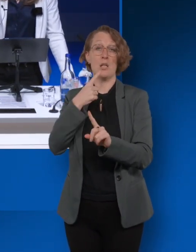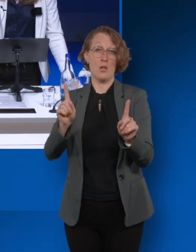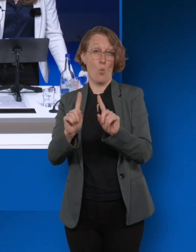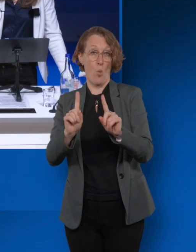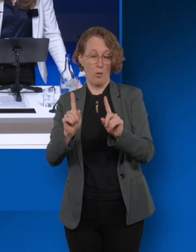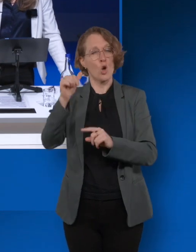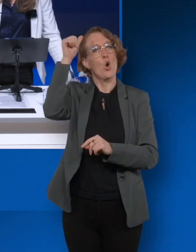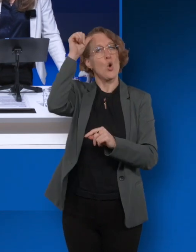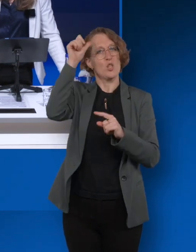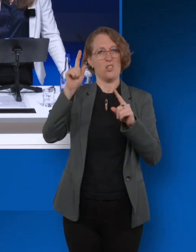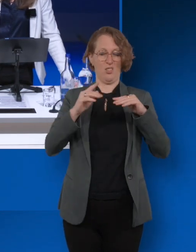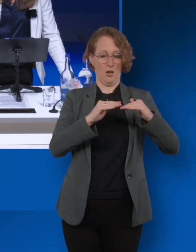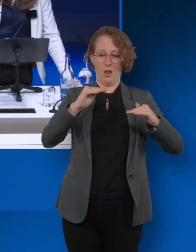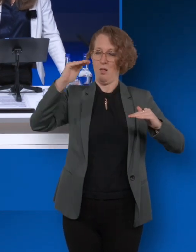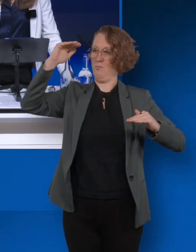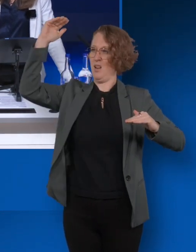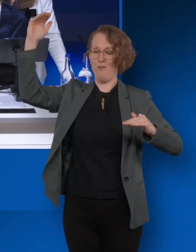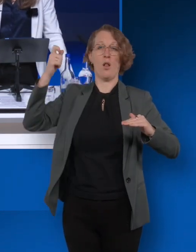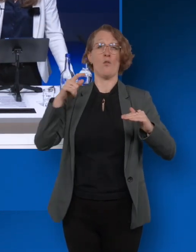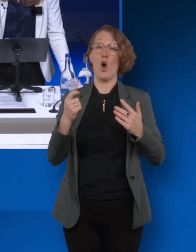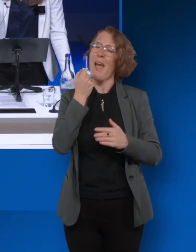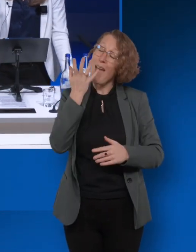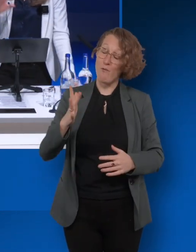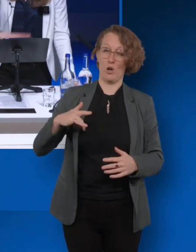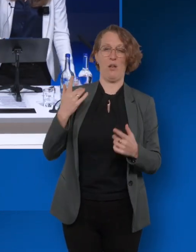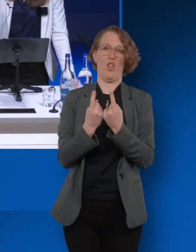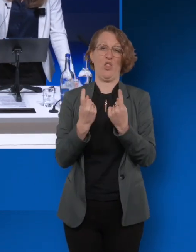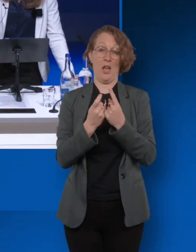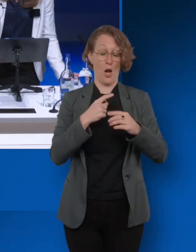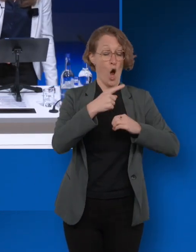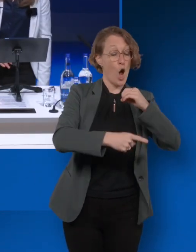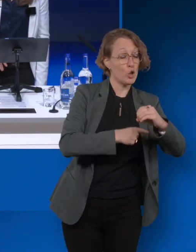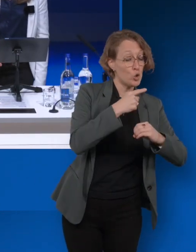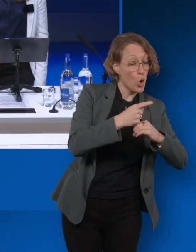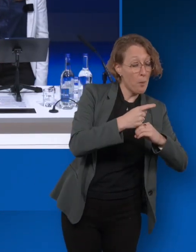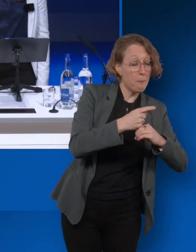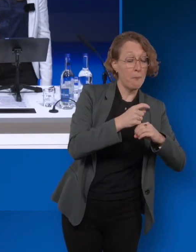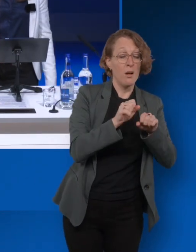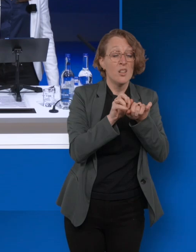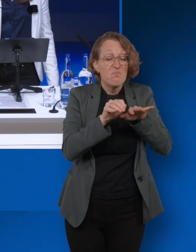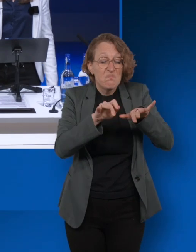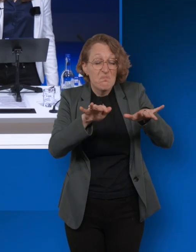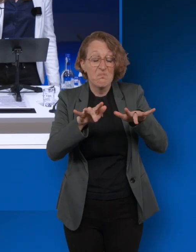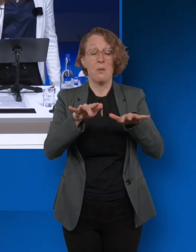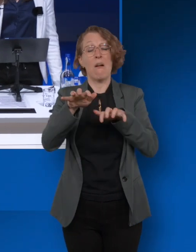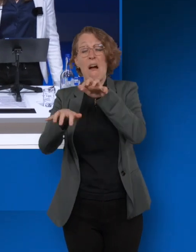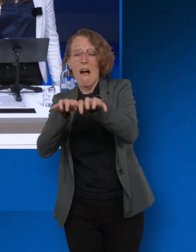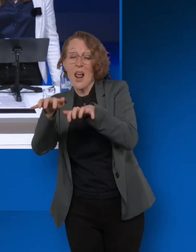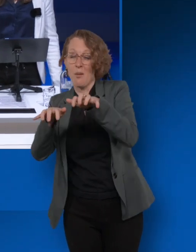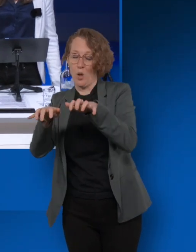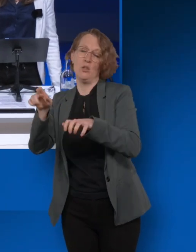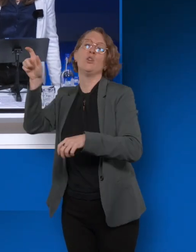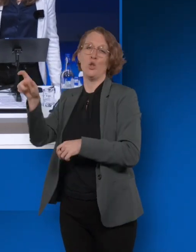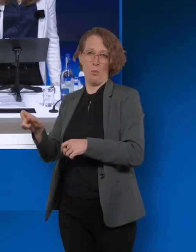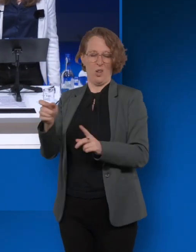levels of consciousness in every living thing, right from the atomic scale through to all living organisms,